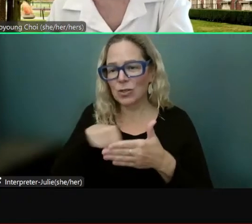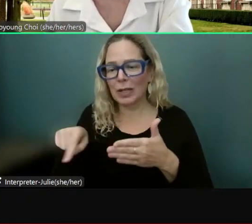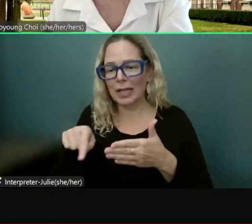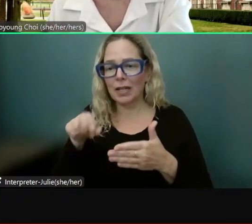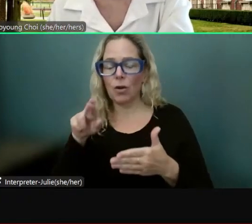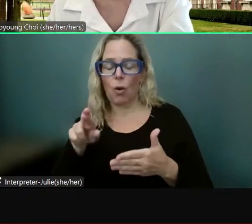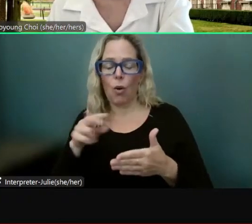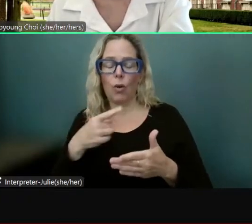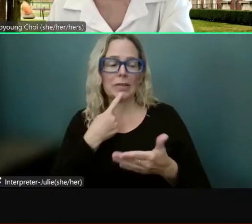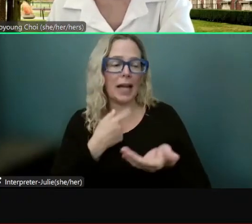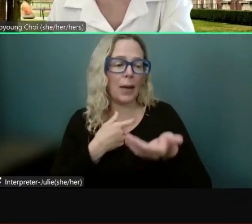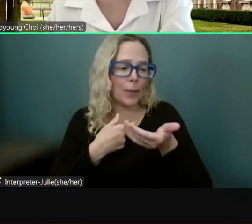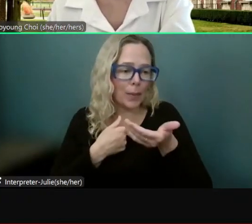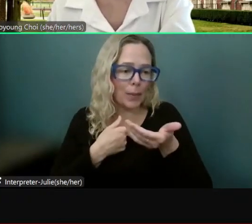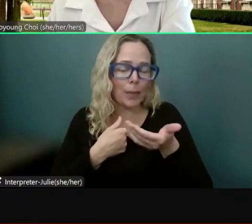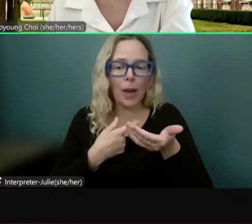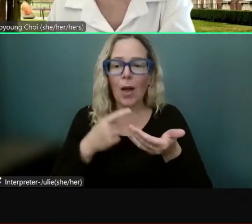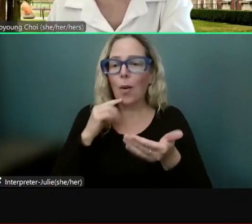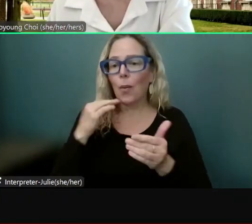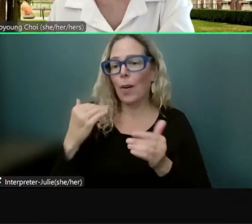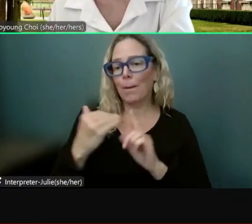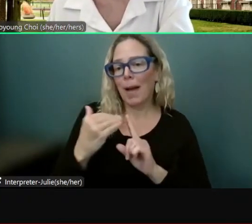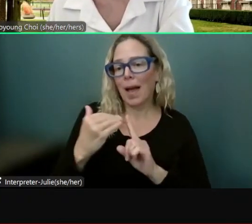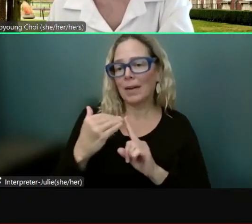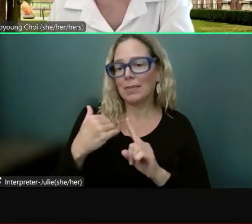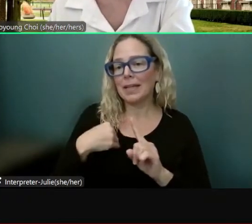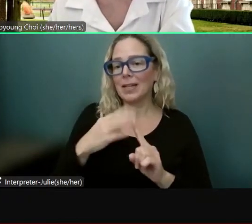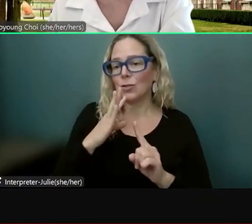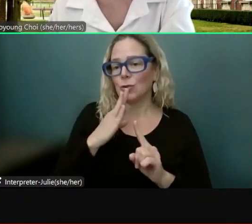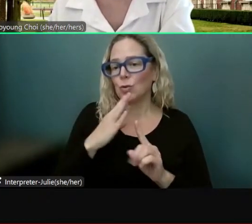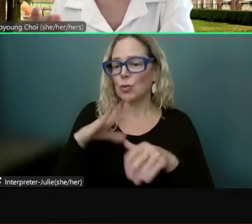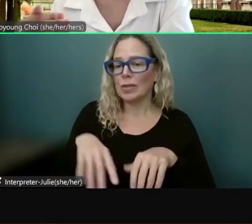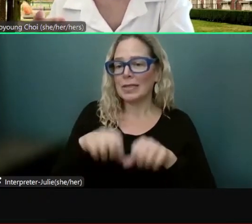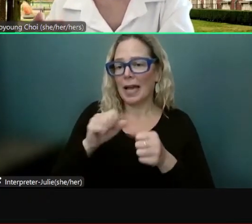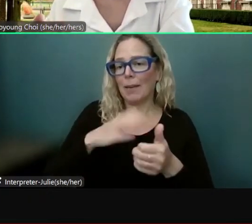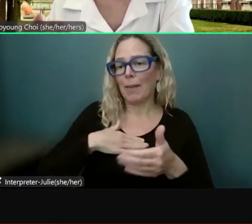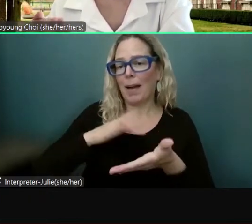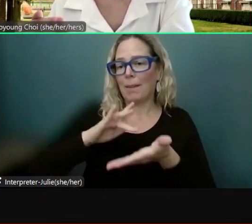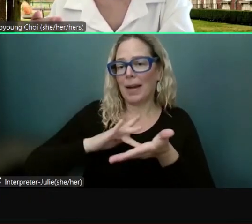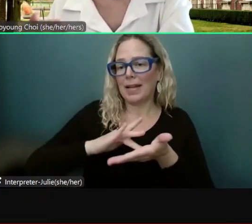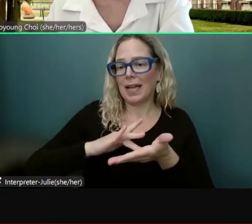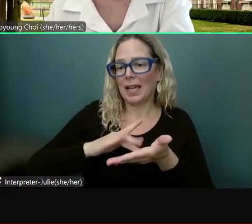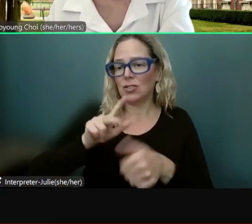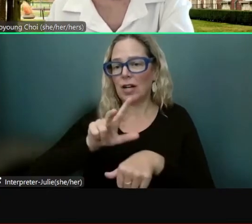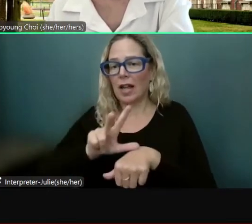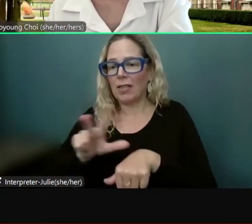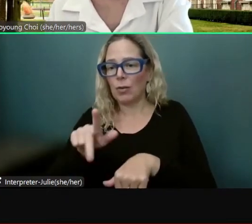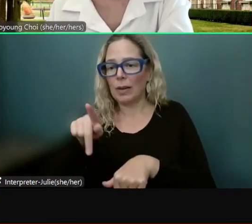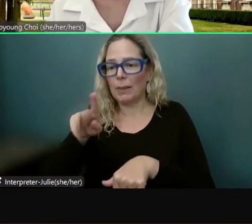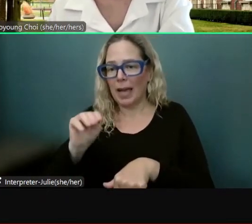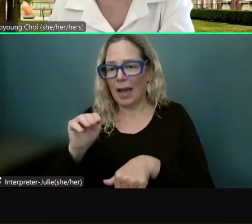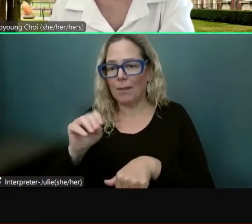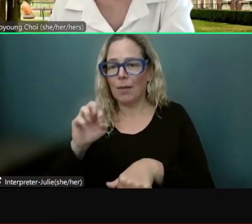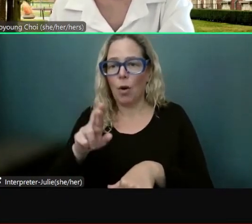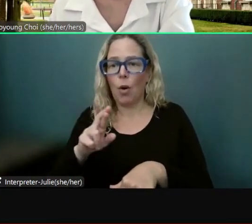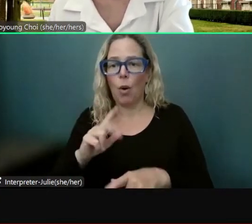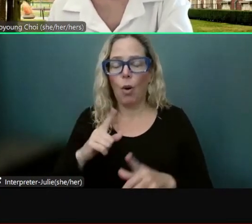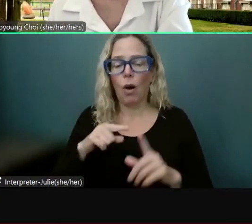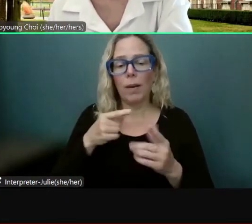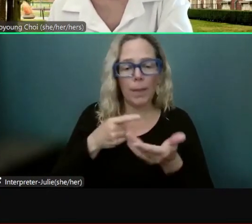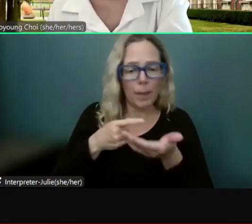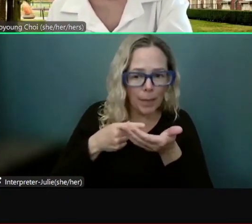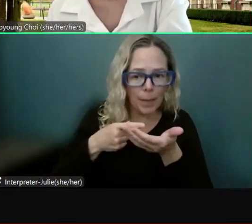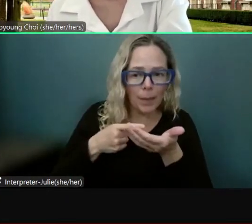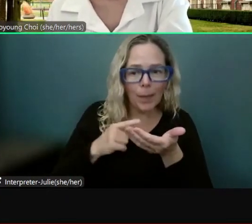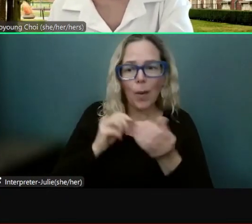medication at 8 p.m." or "Wake me up at every 8 a.m. in the morning for